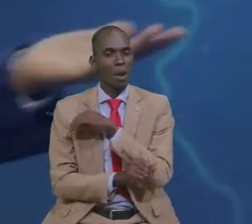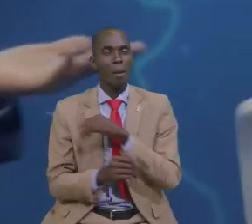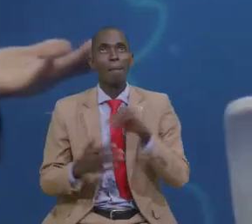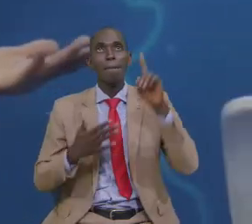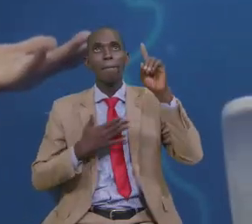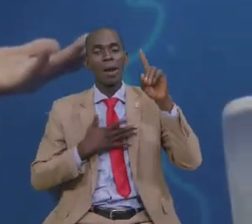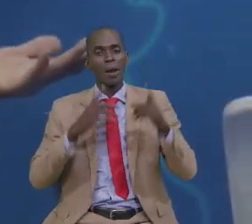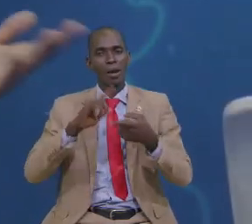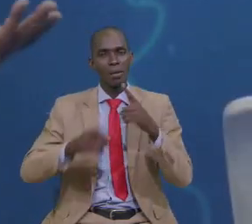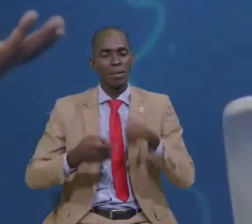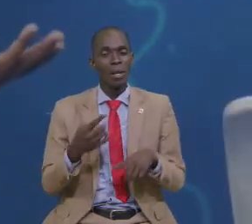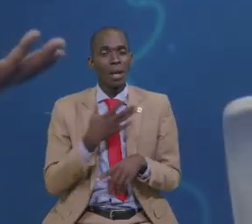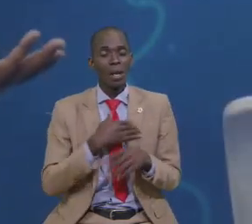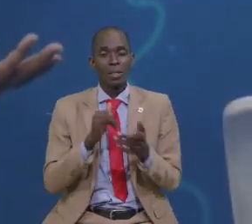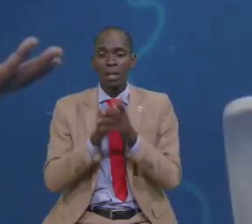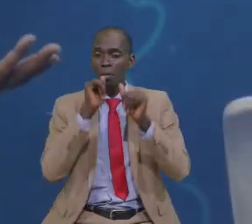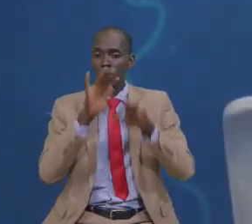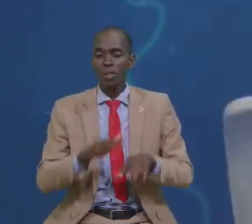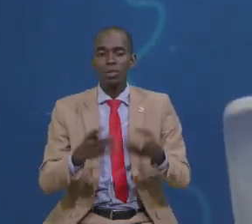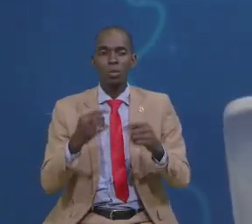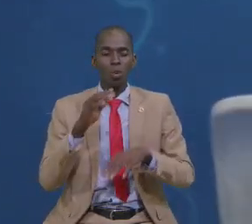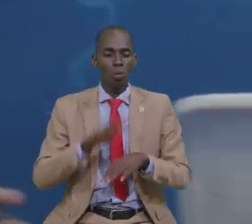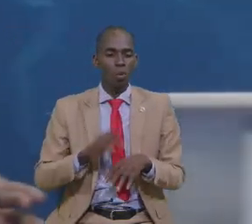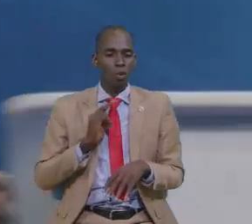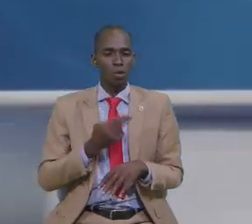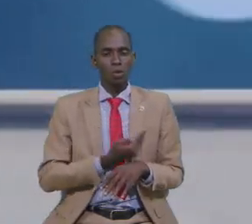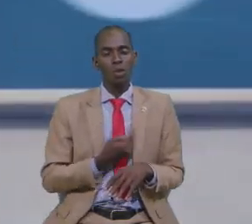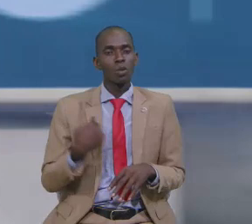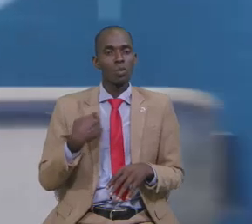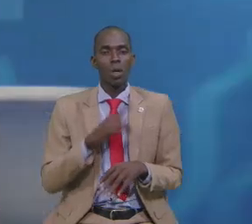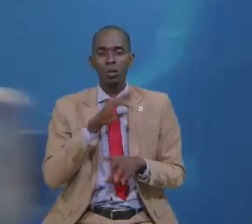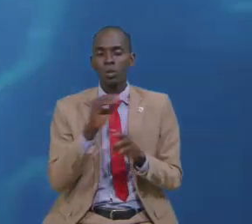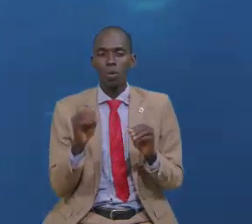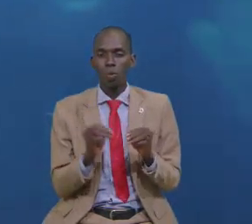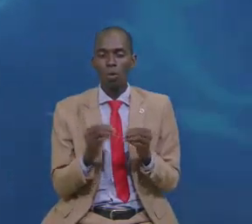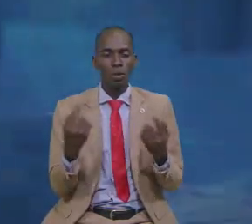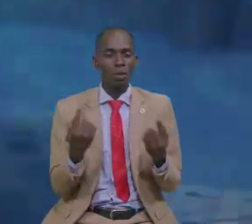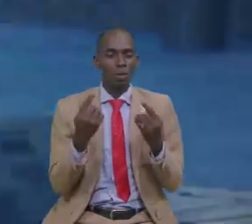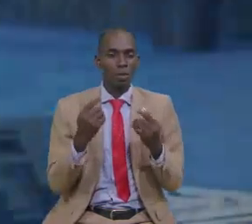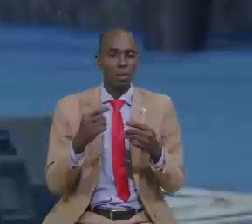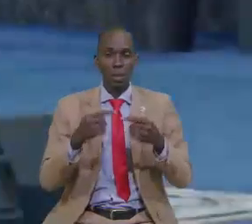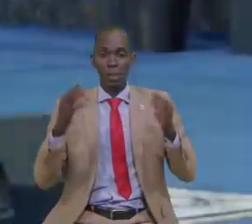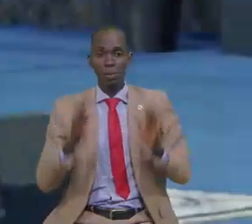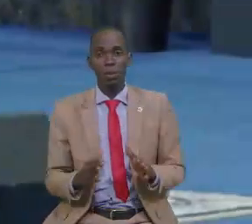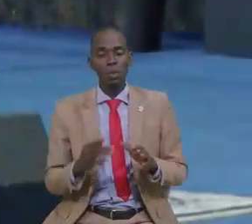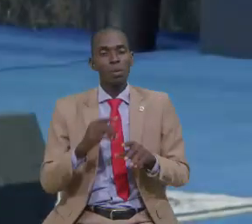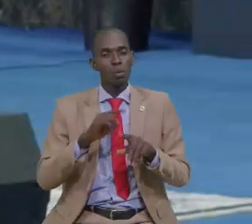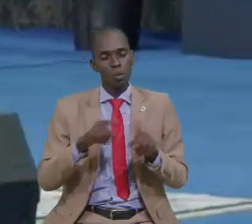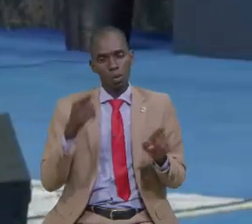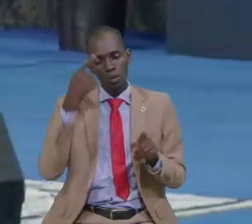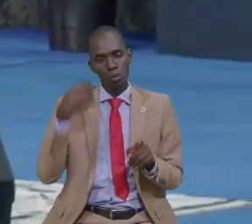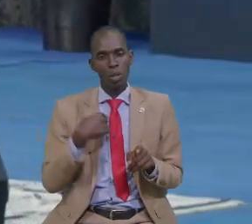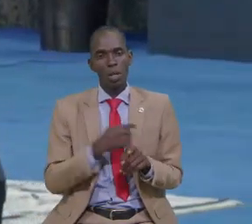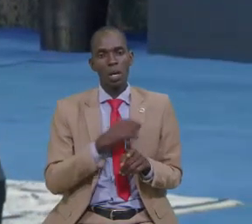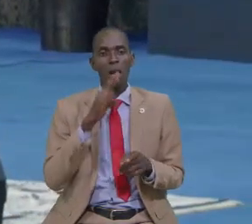where no more enemies of God who were forgiven become the friend of God God